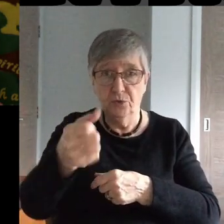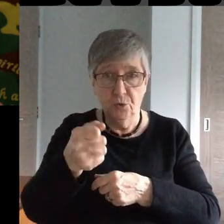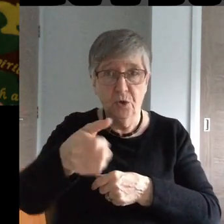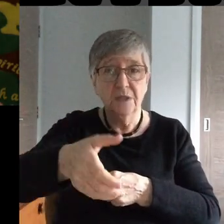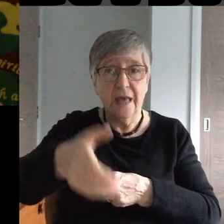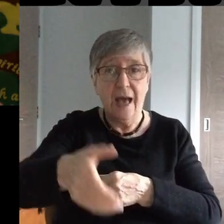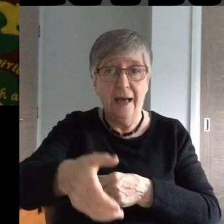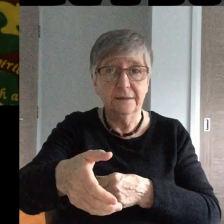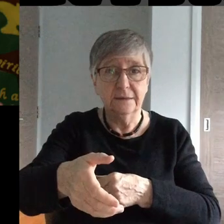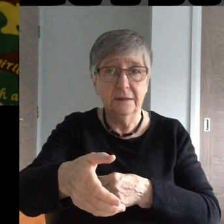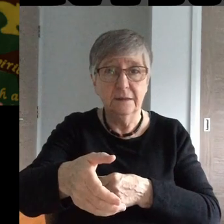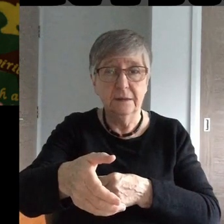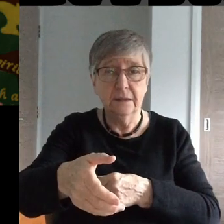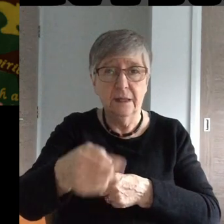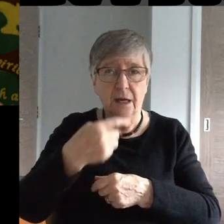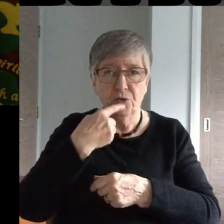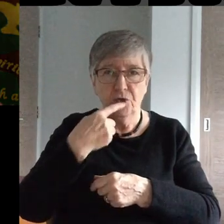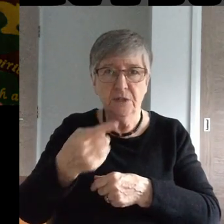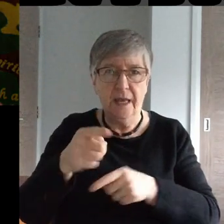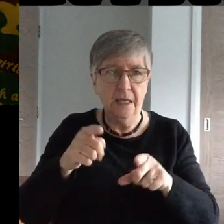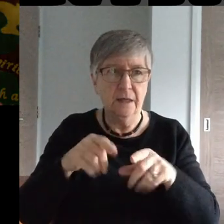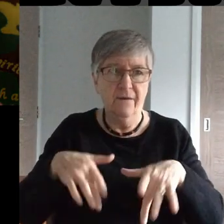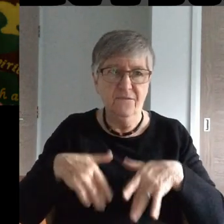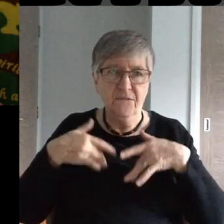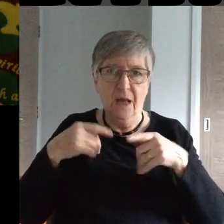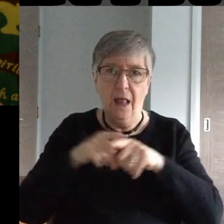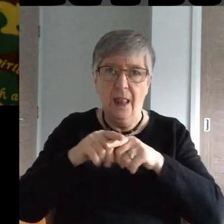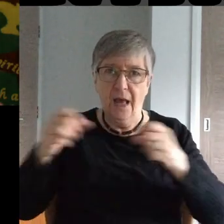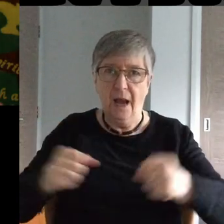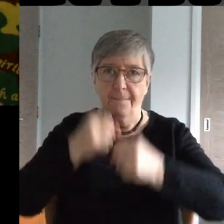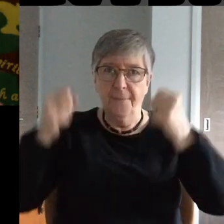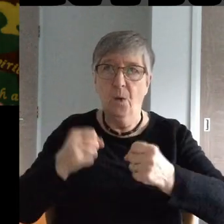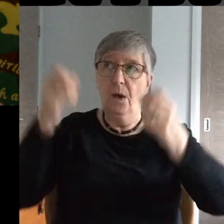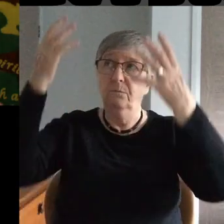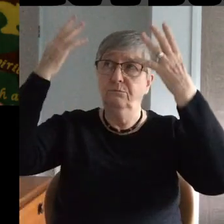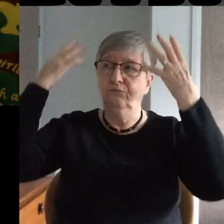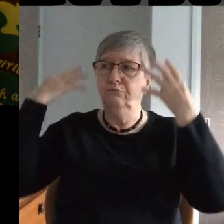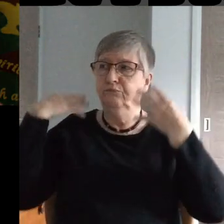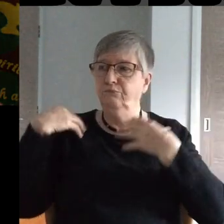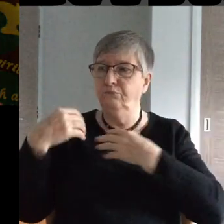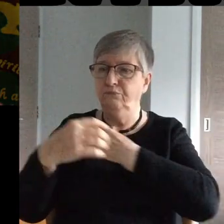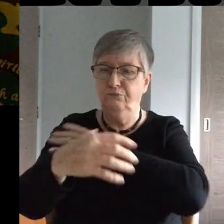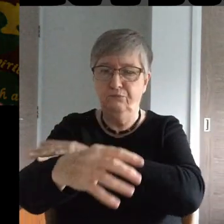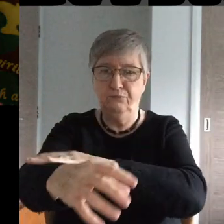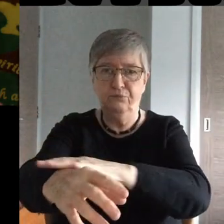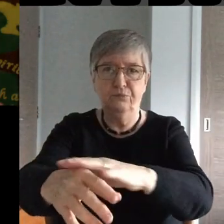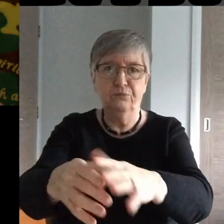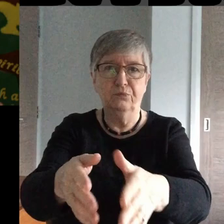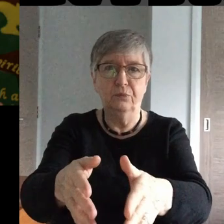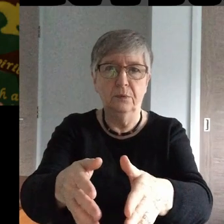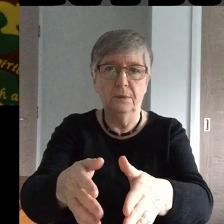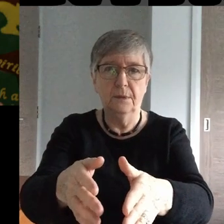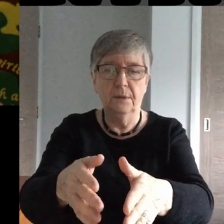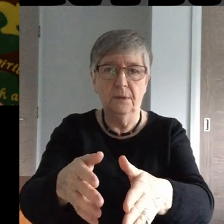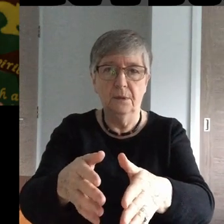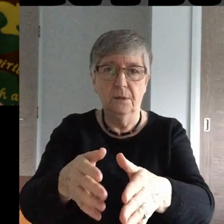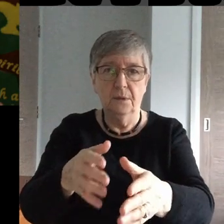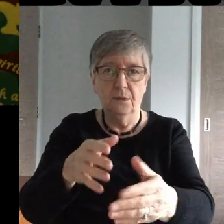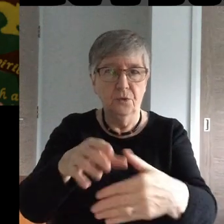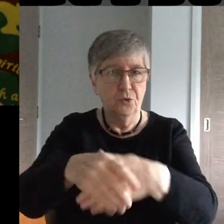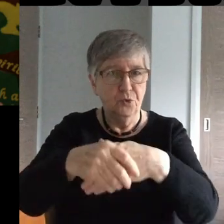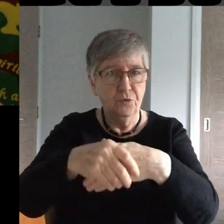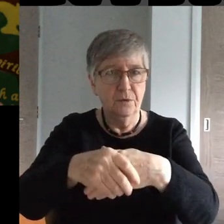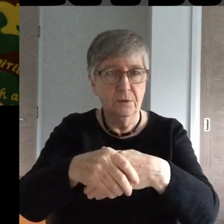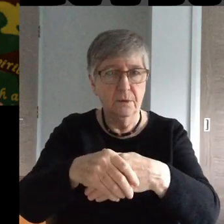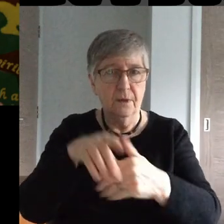hand and she said there was like a power ran from her arm right through to the hand to meet that old SS